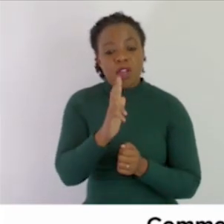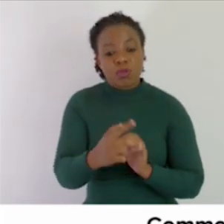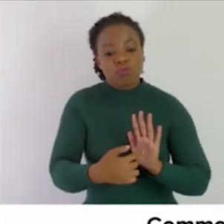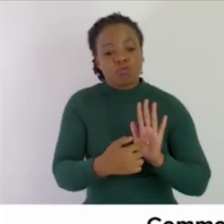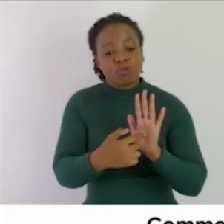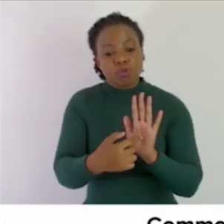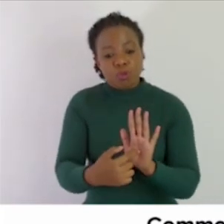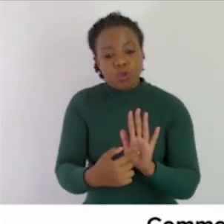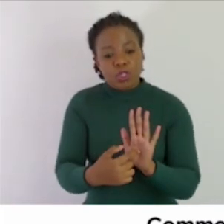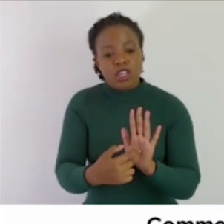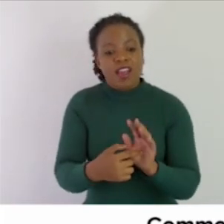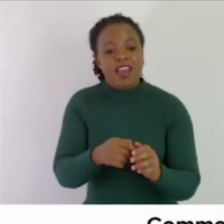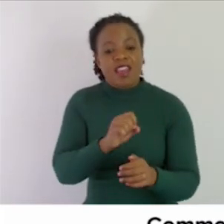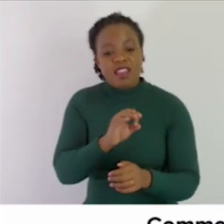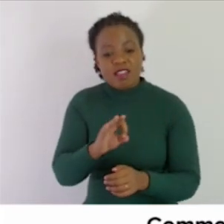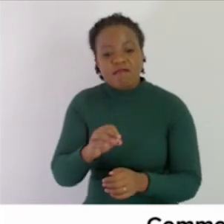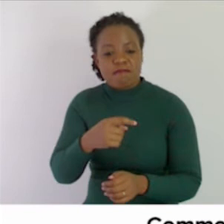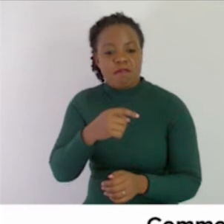by his or her gender.